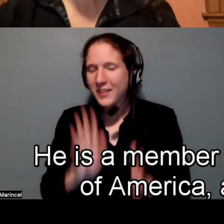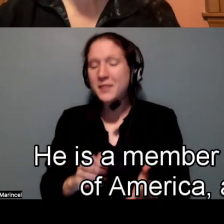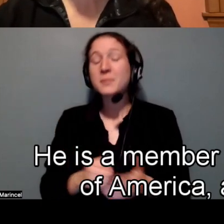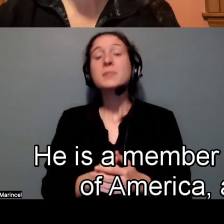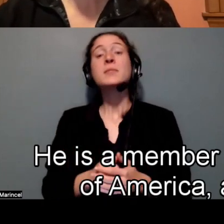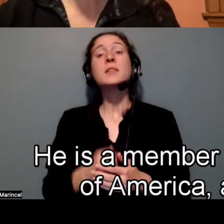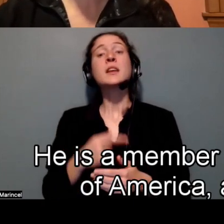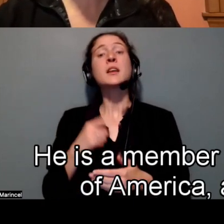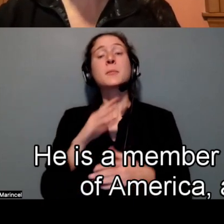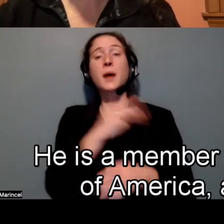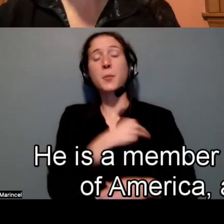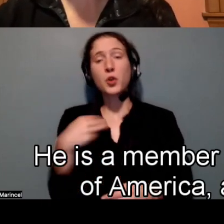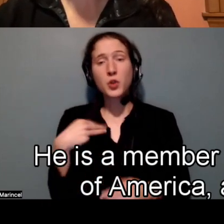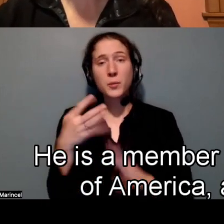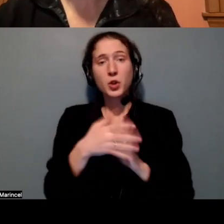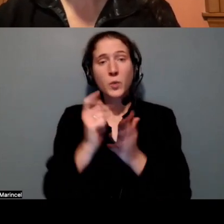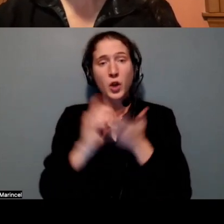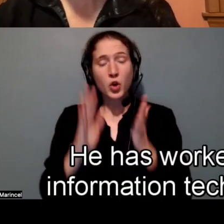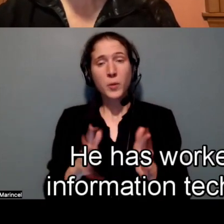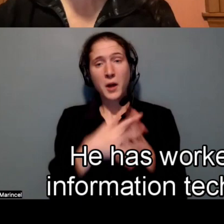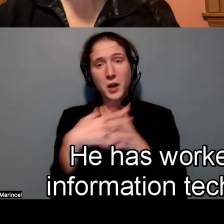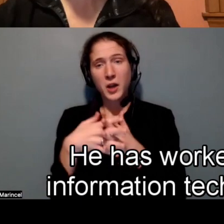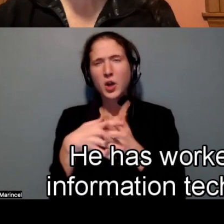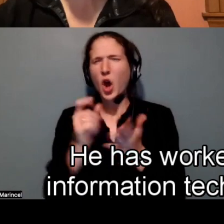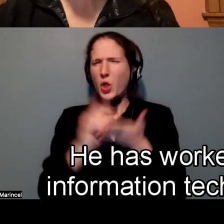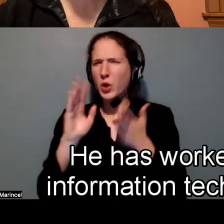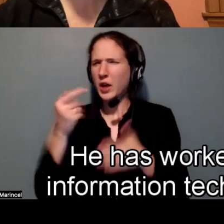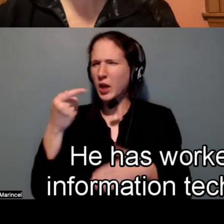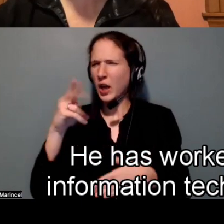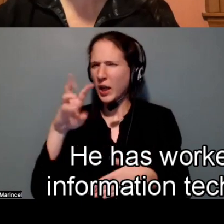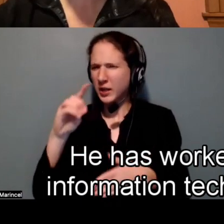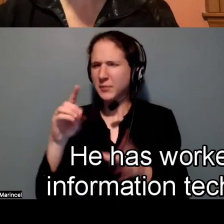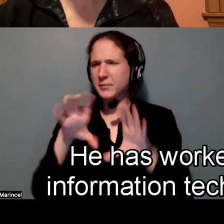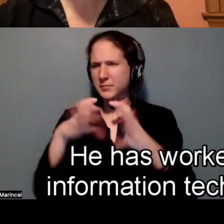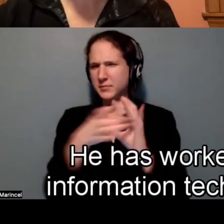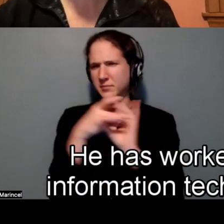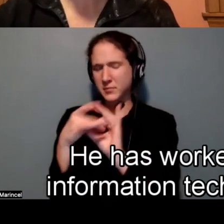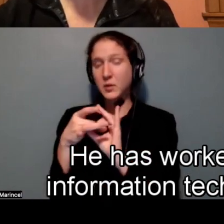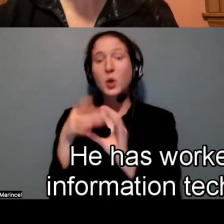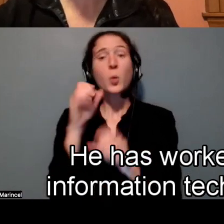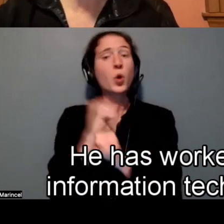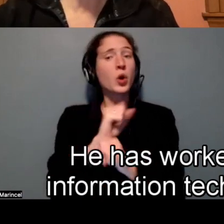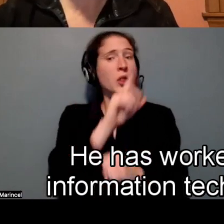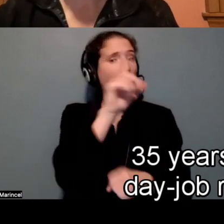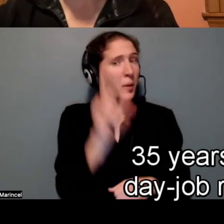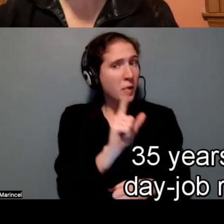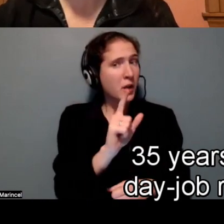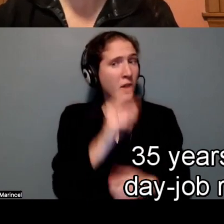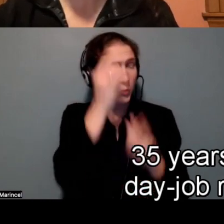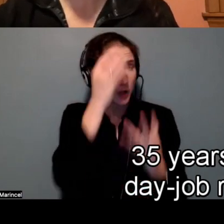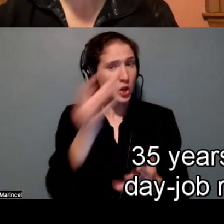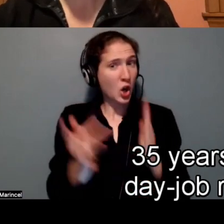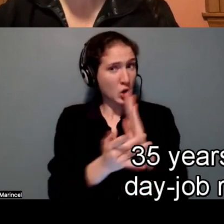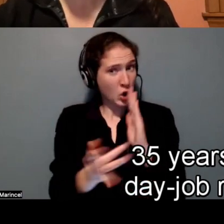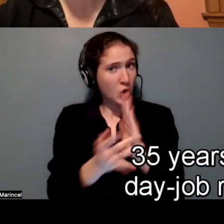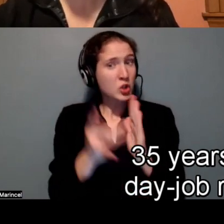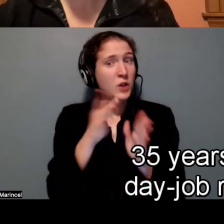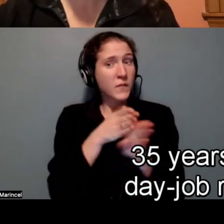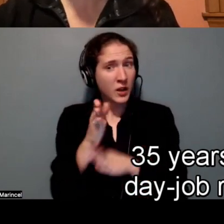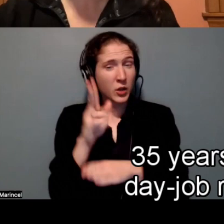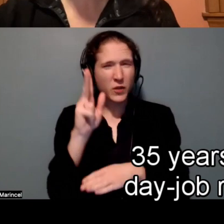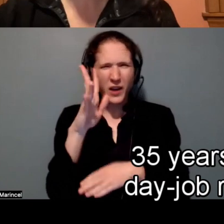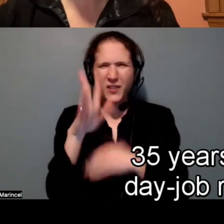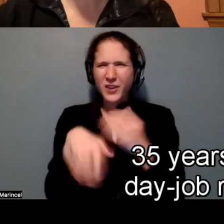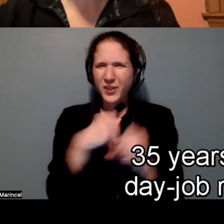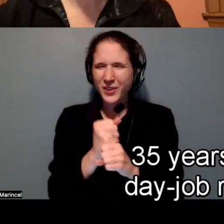Mystery Writers of America and Authors Guild. He has worked in the library and information technology fields for over 35 years and quit the